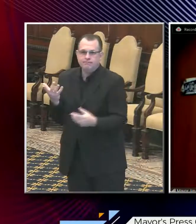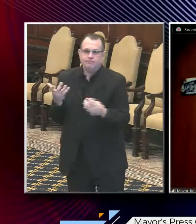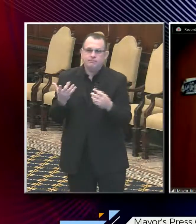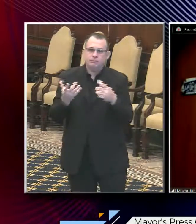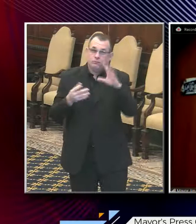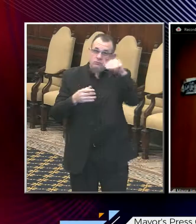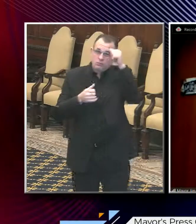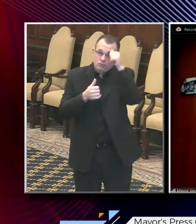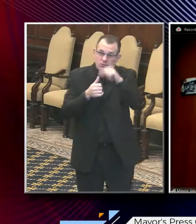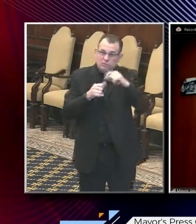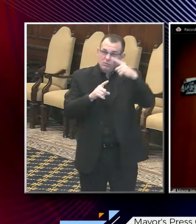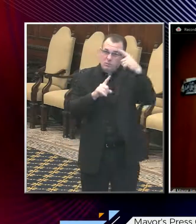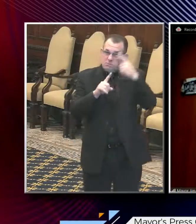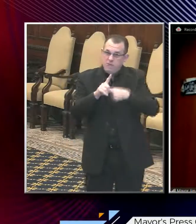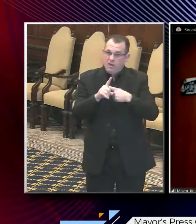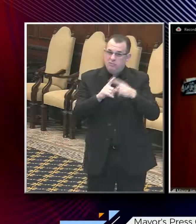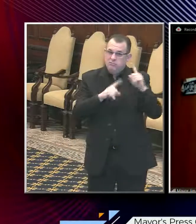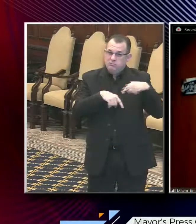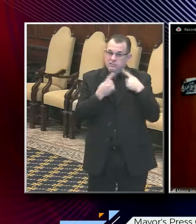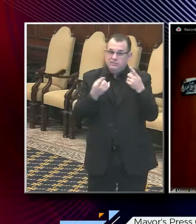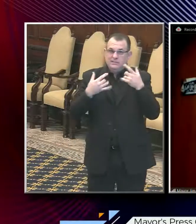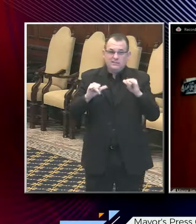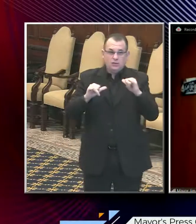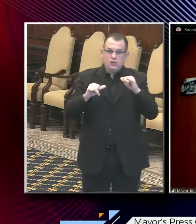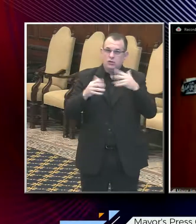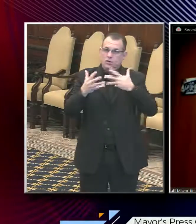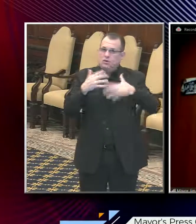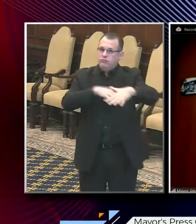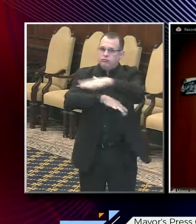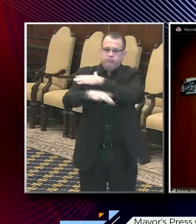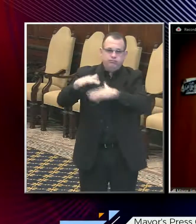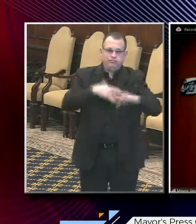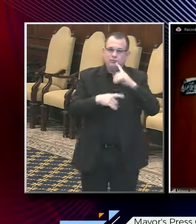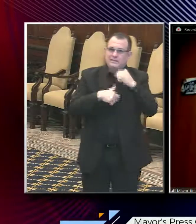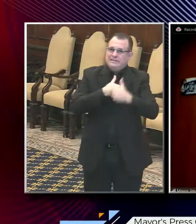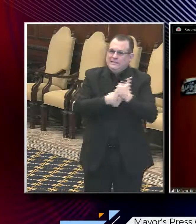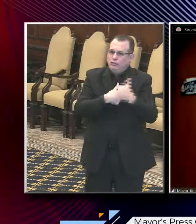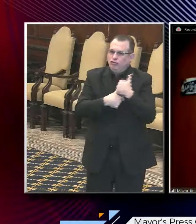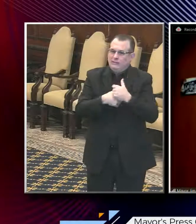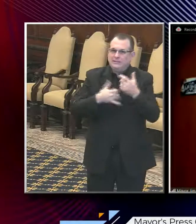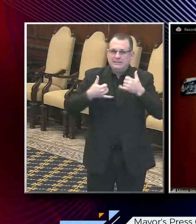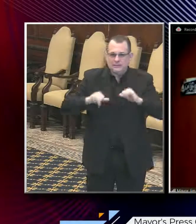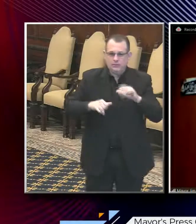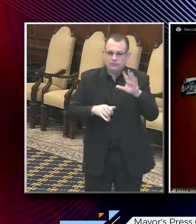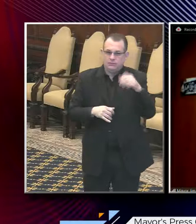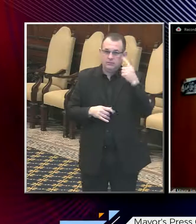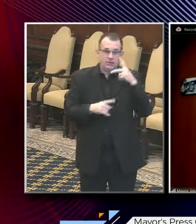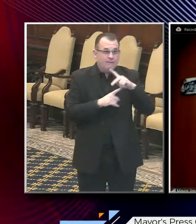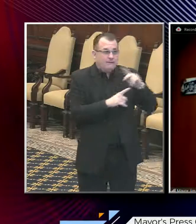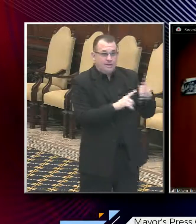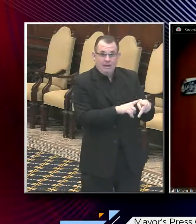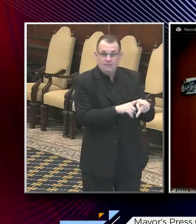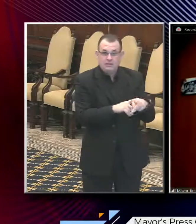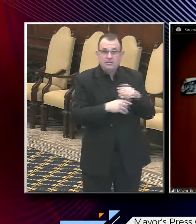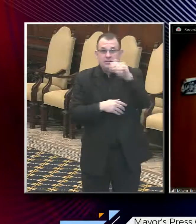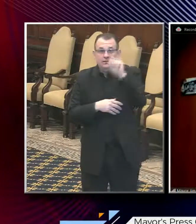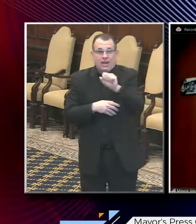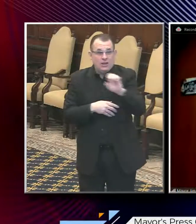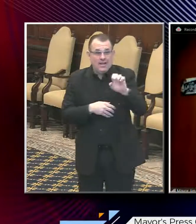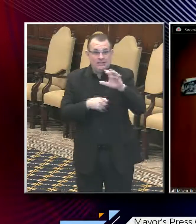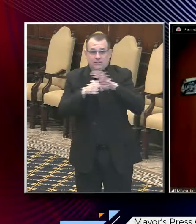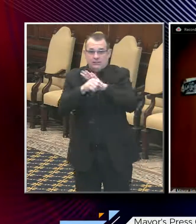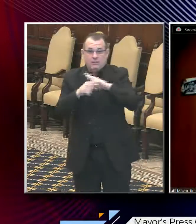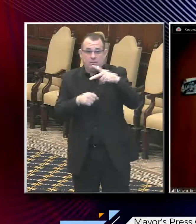the threat of this virus is still very much with us here in Philadelphia and throughout the southeastern Pennsylvania. We are